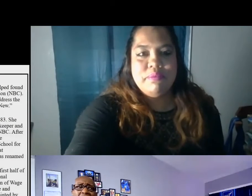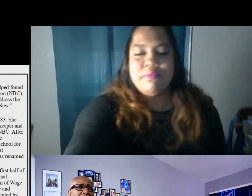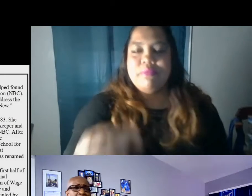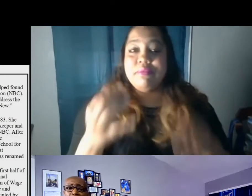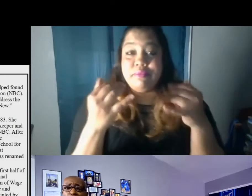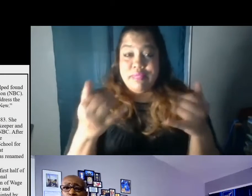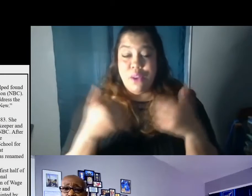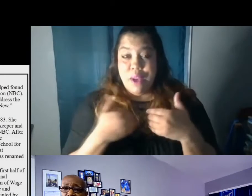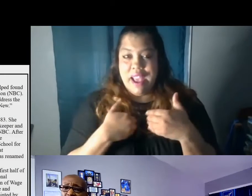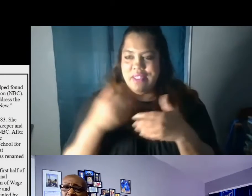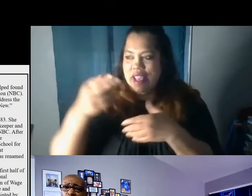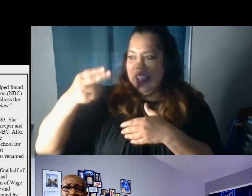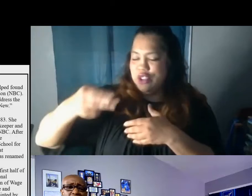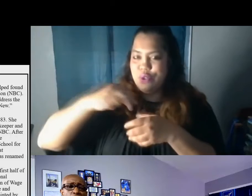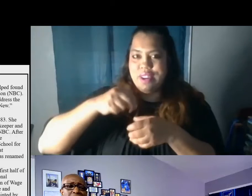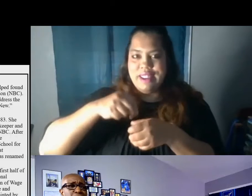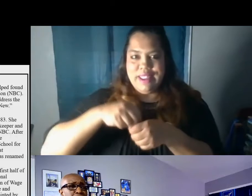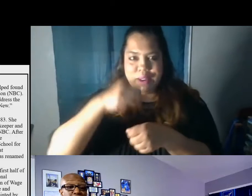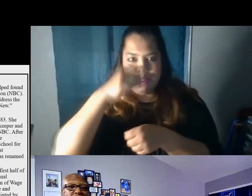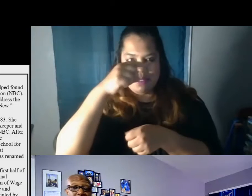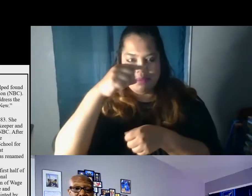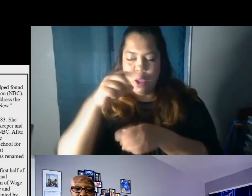Nanny Helen Burroughs was born in